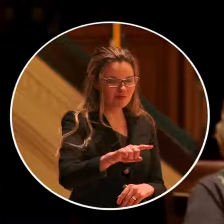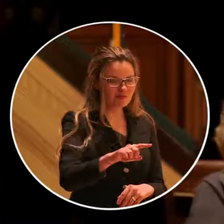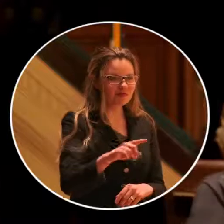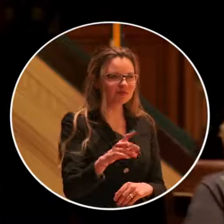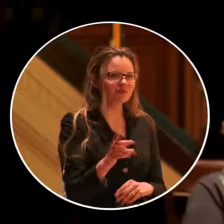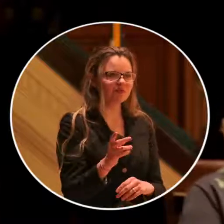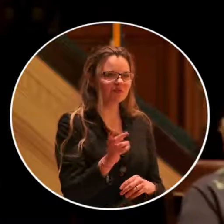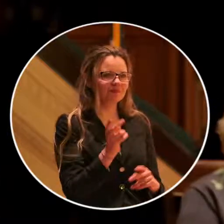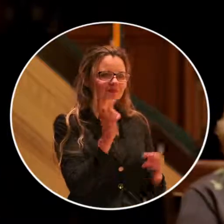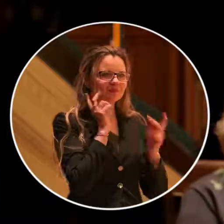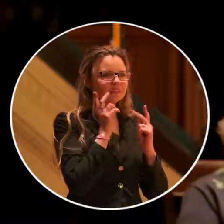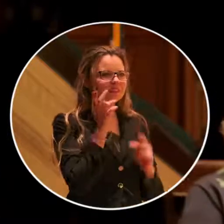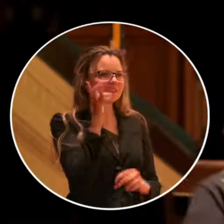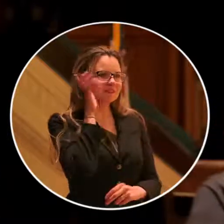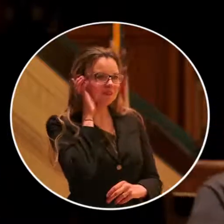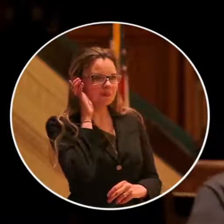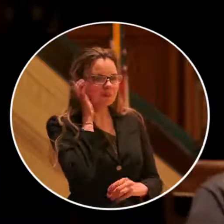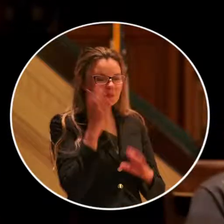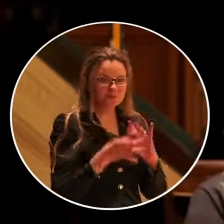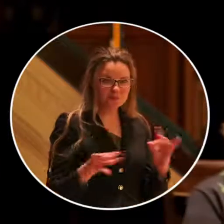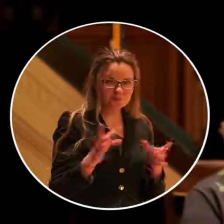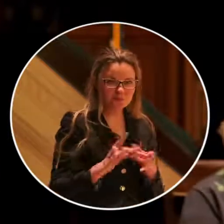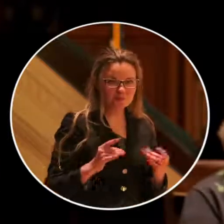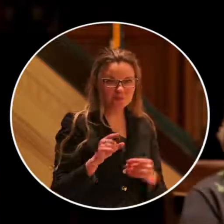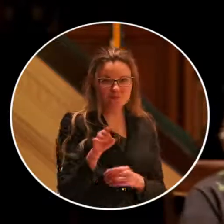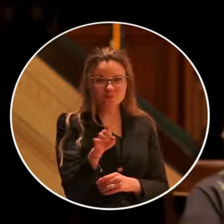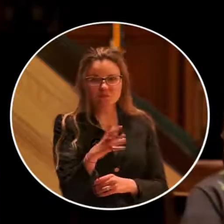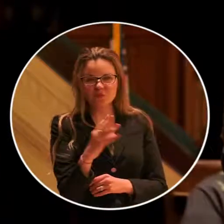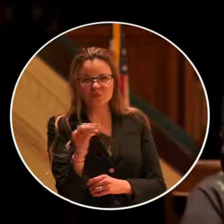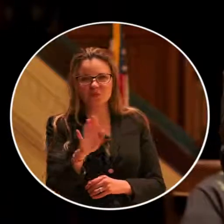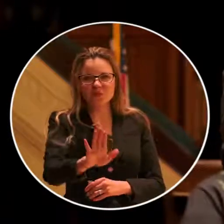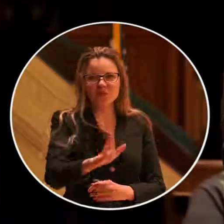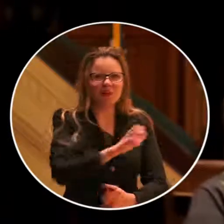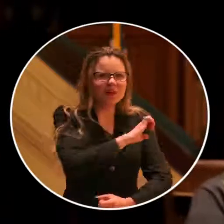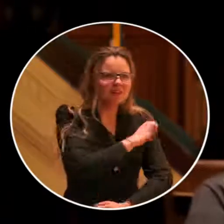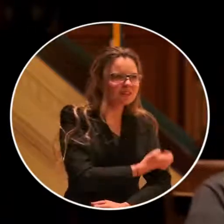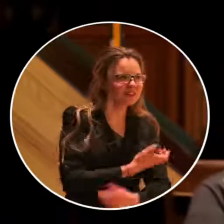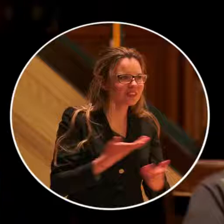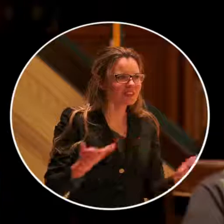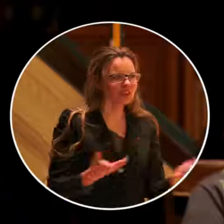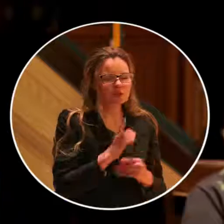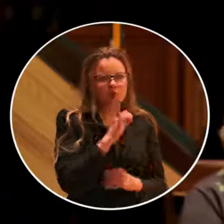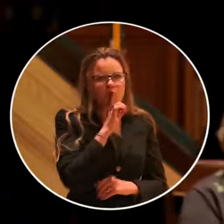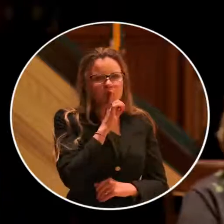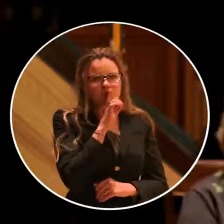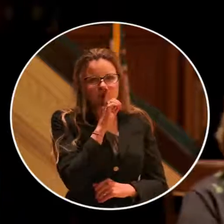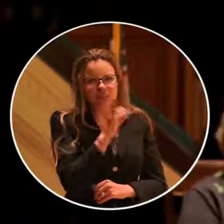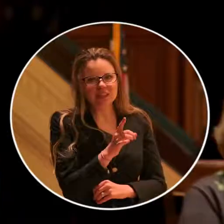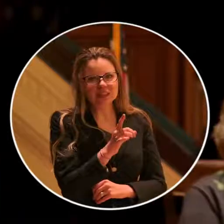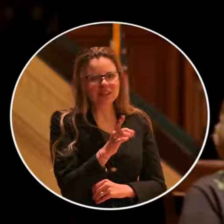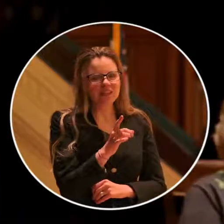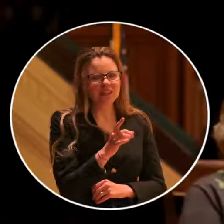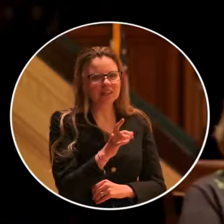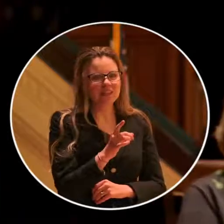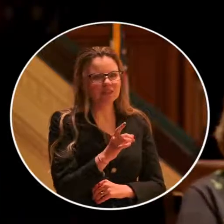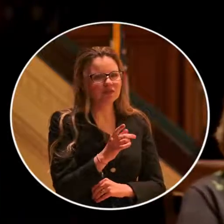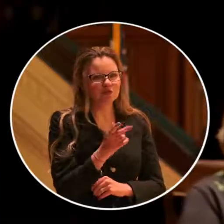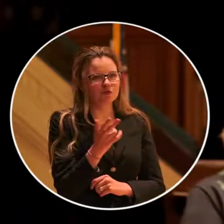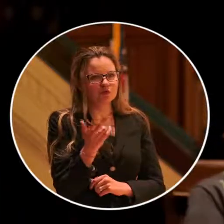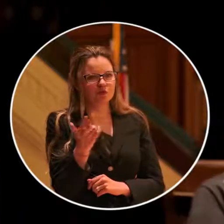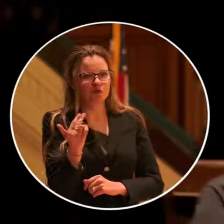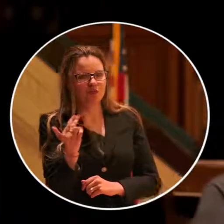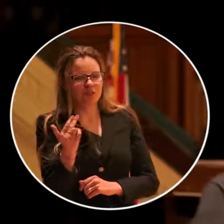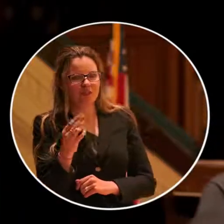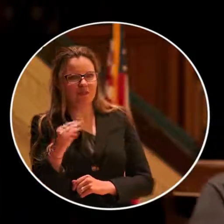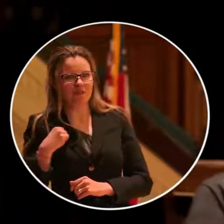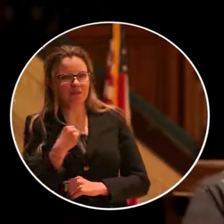hear the stories. You and your energy here really are the 13th cast member